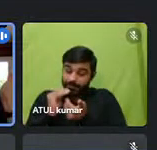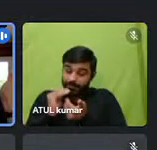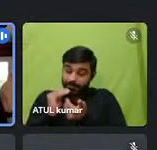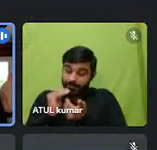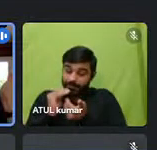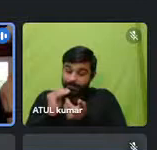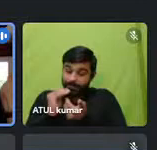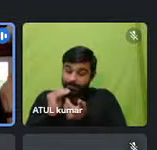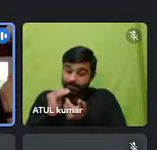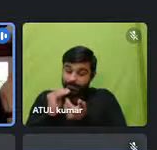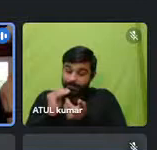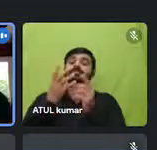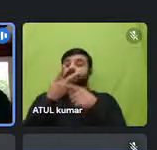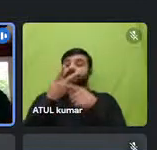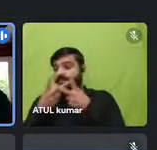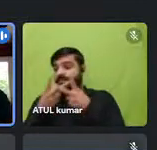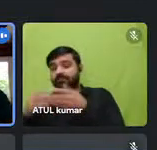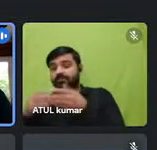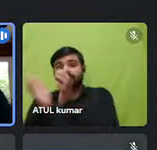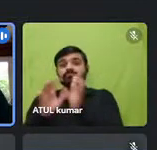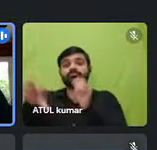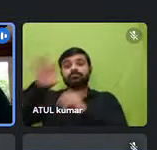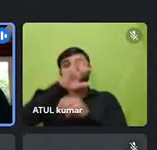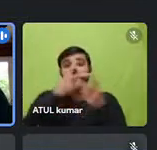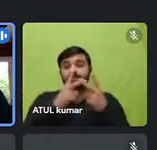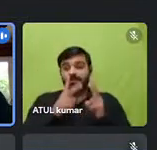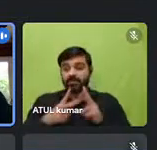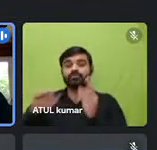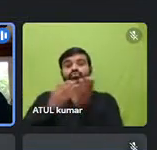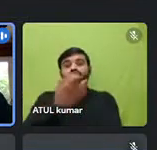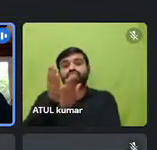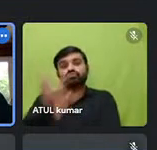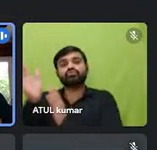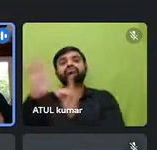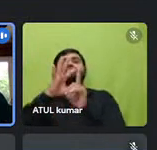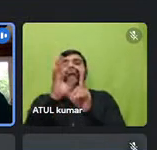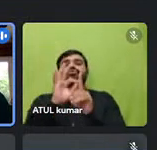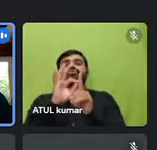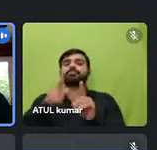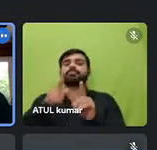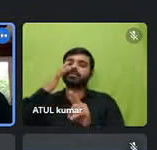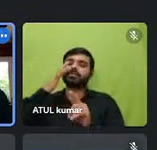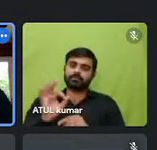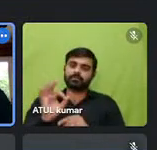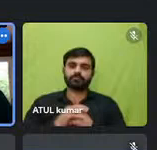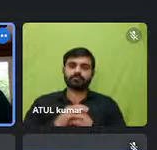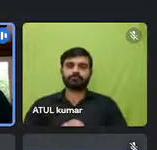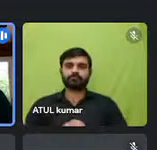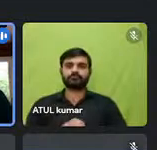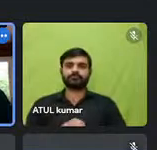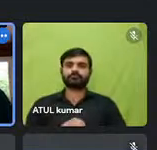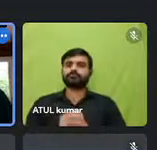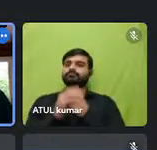Different cultures, different communities, different countries will have different ways to do that, but it's important.